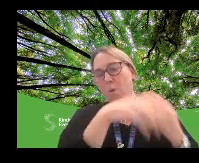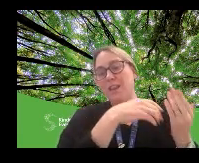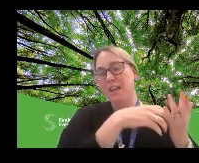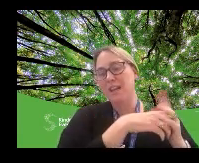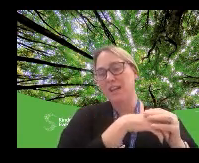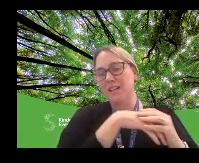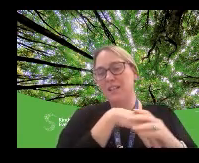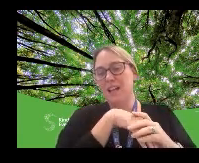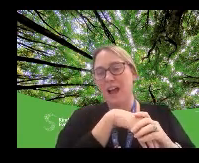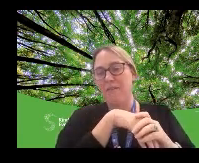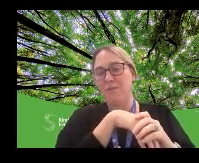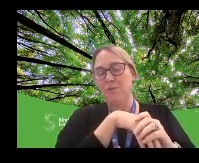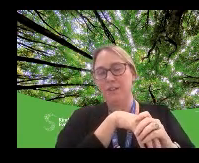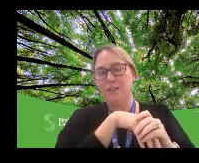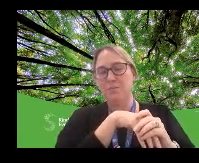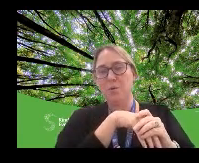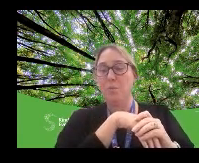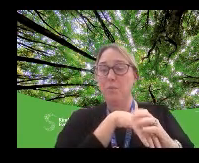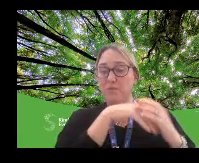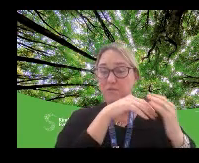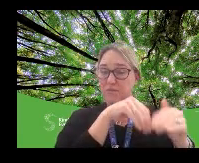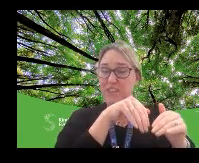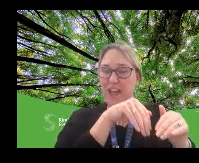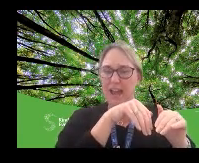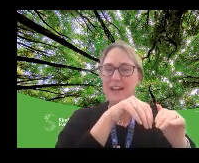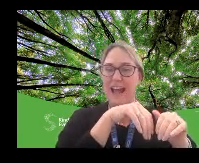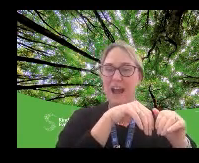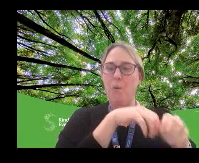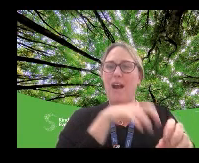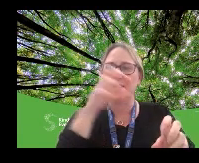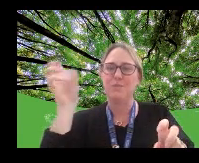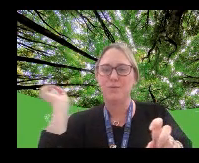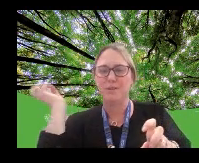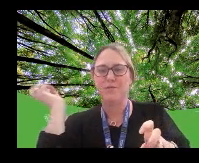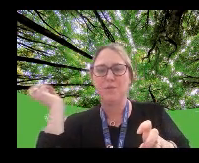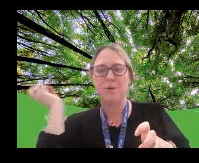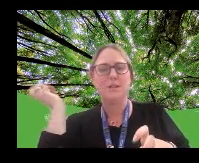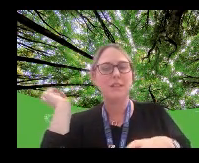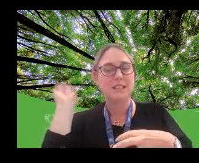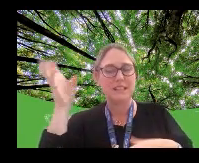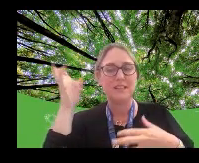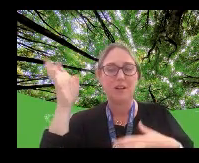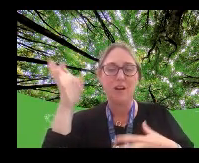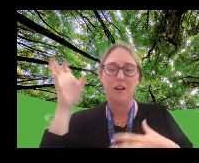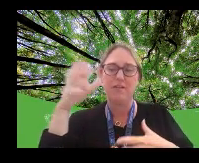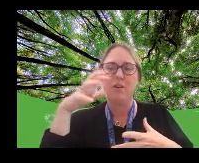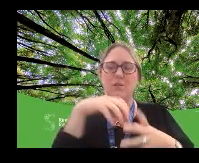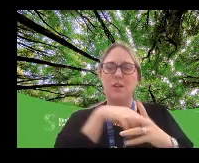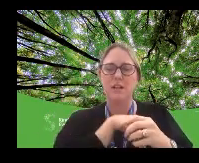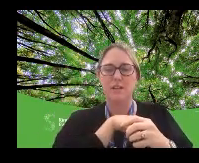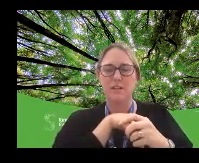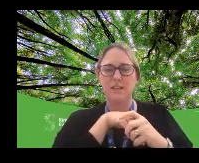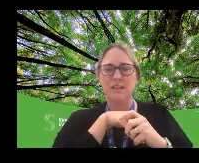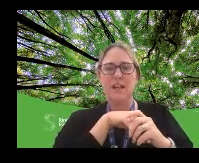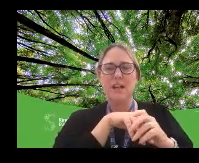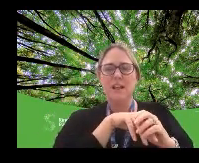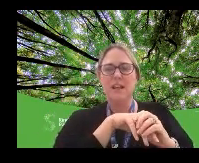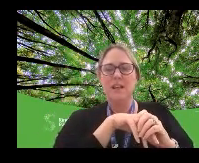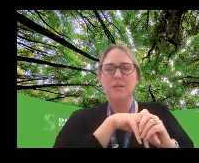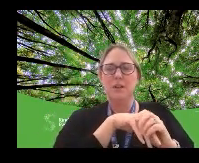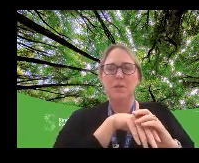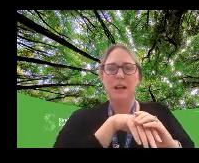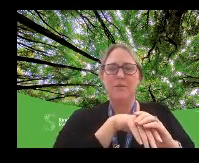understand them and why they need to have all this support there now and moving forward, because this is our lifelong